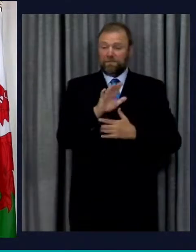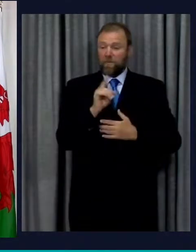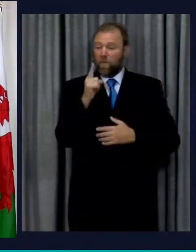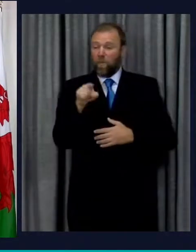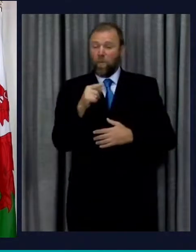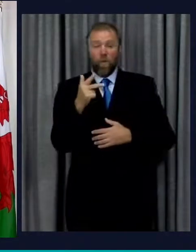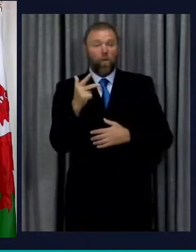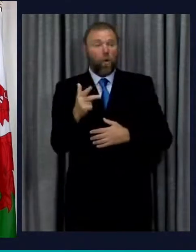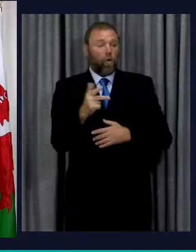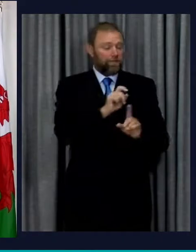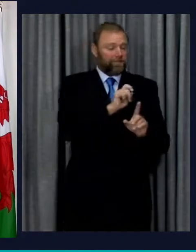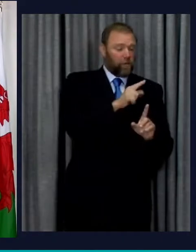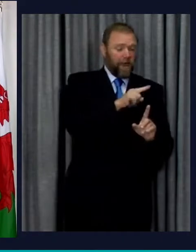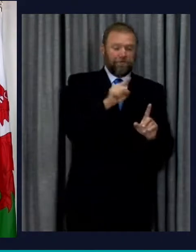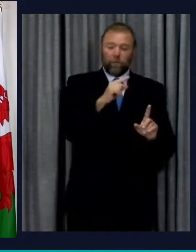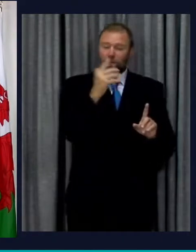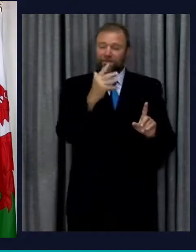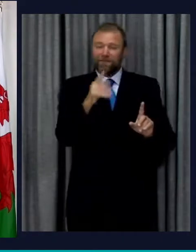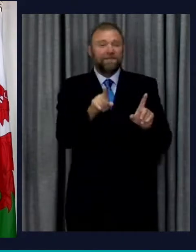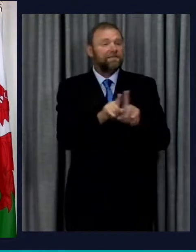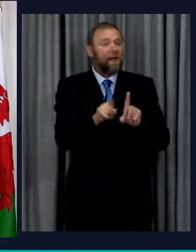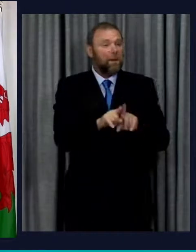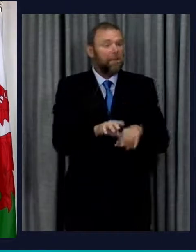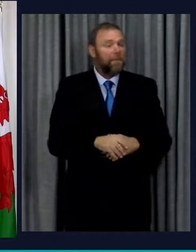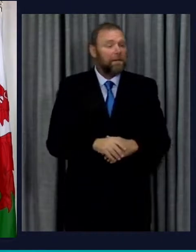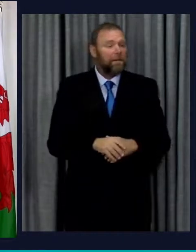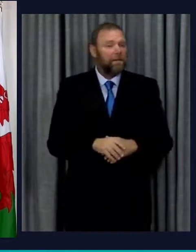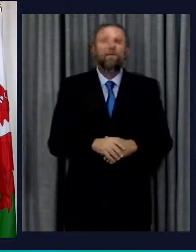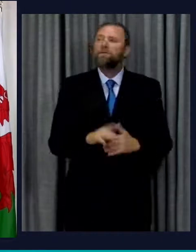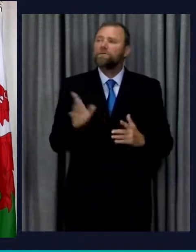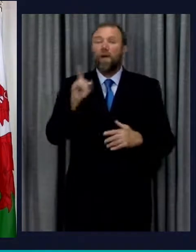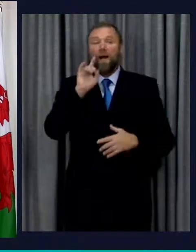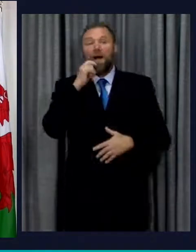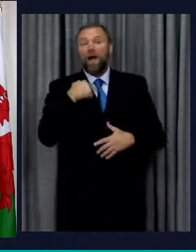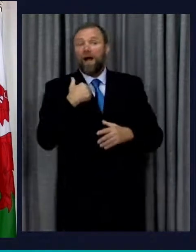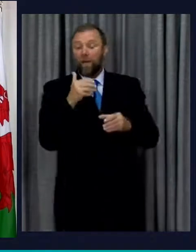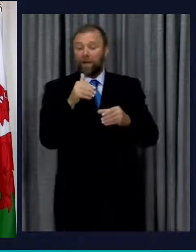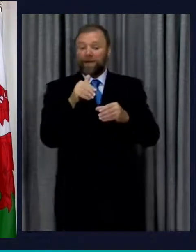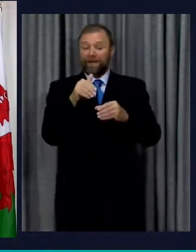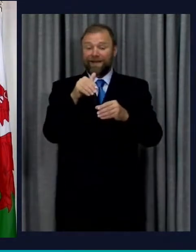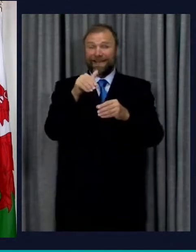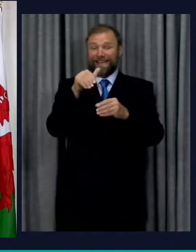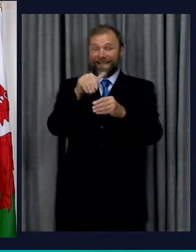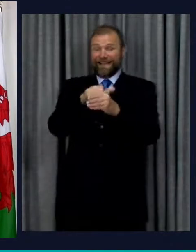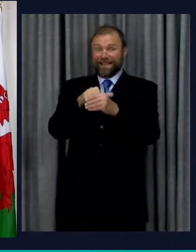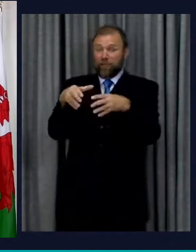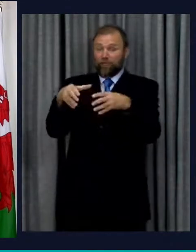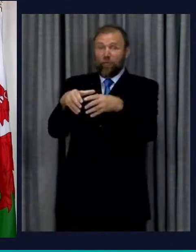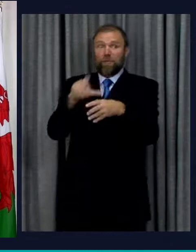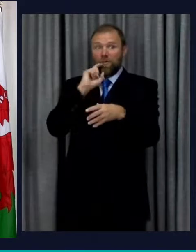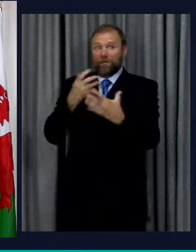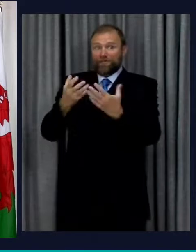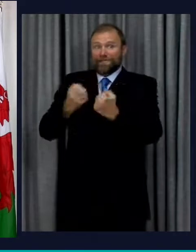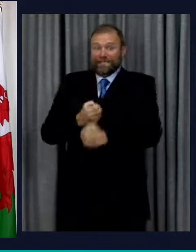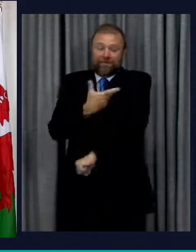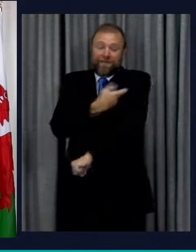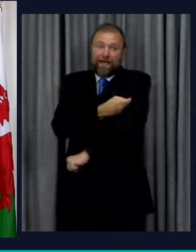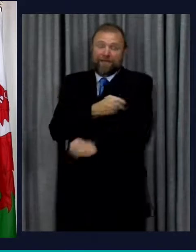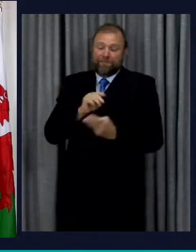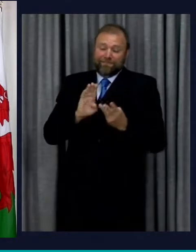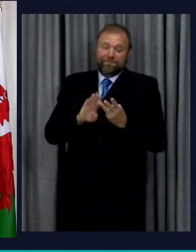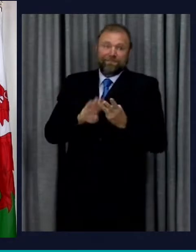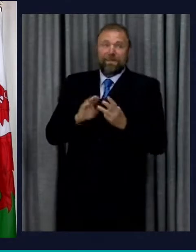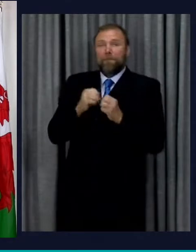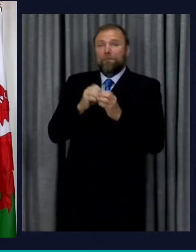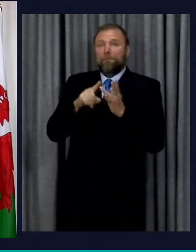the 12 to 15 age group as well. I'm actually going to be in that category of people who will receive a booster. So I'm looking forward to